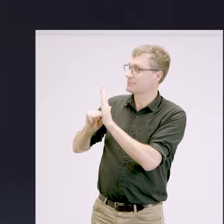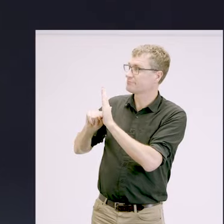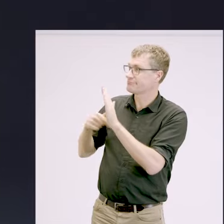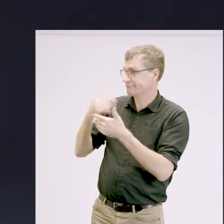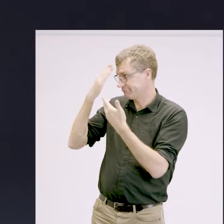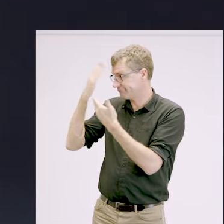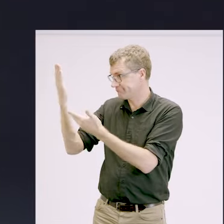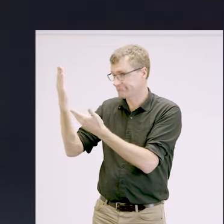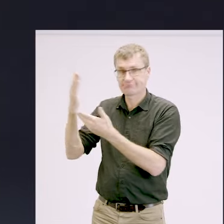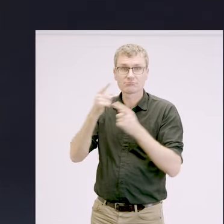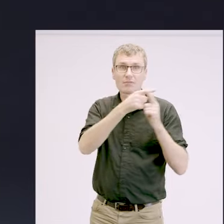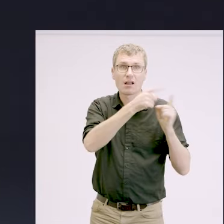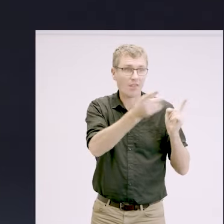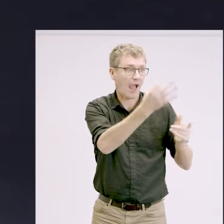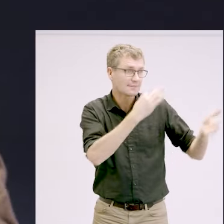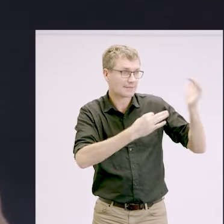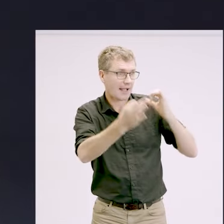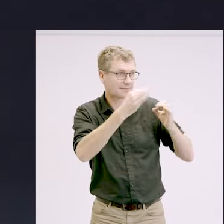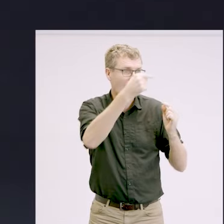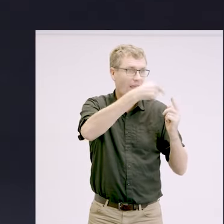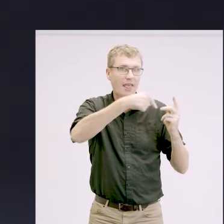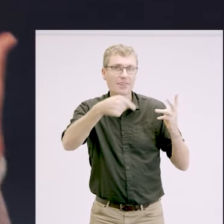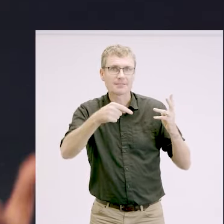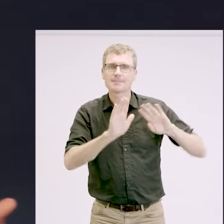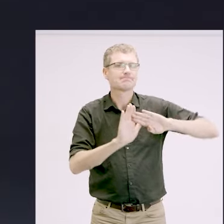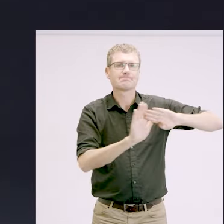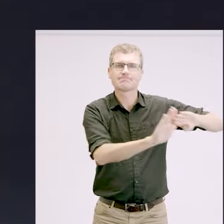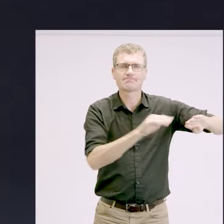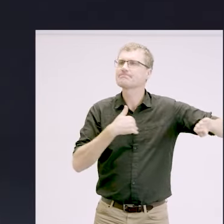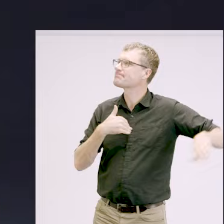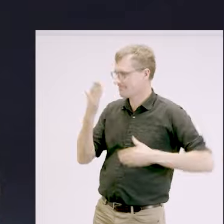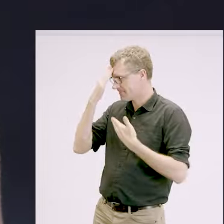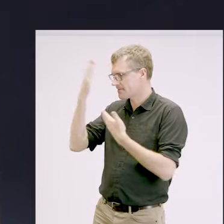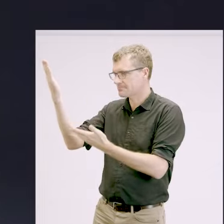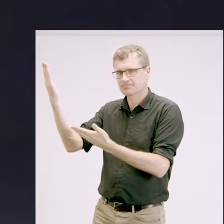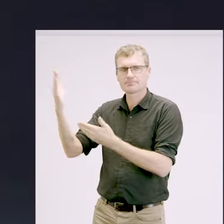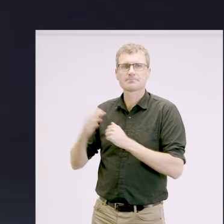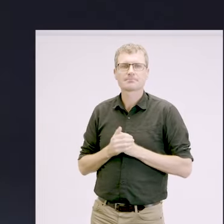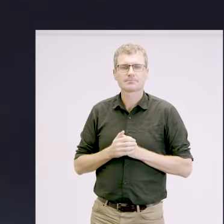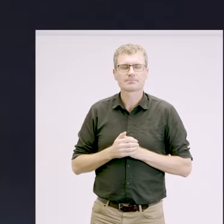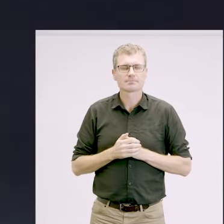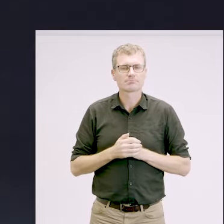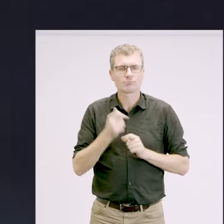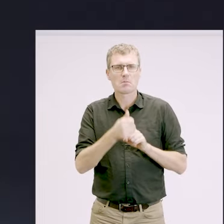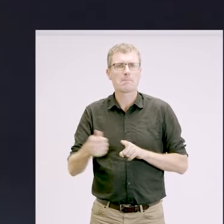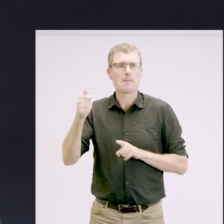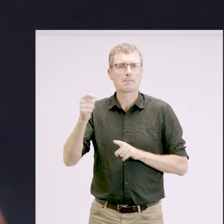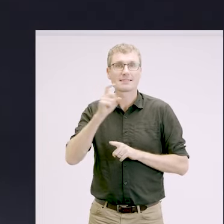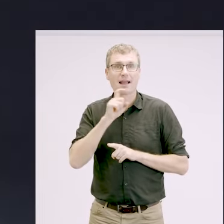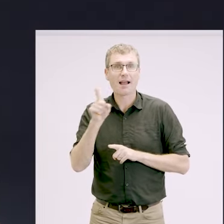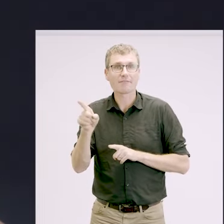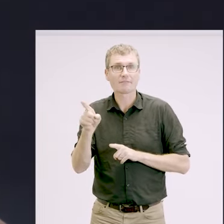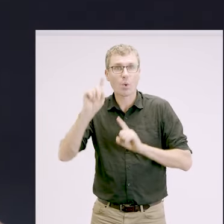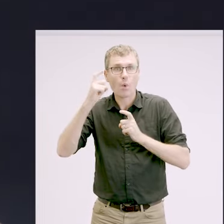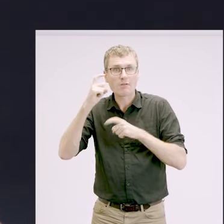us for something else. Do you see what I mean? We have to choose to be different, choose to be willing to be a little bit weird. You know, the